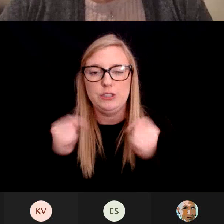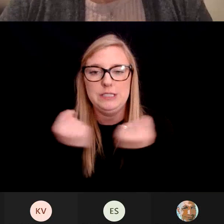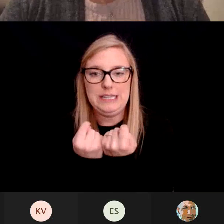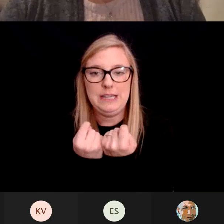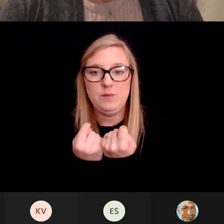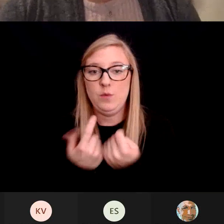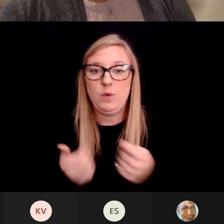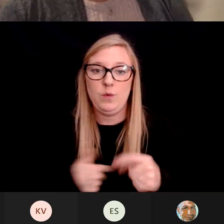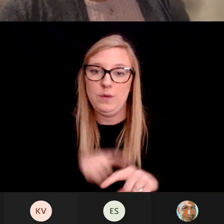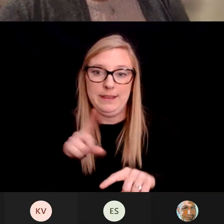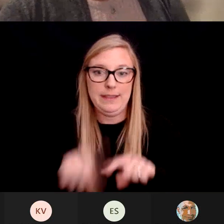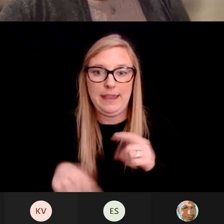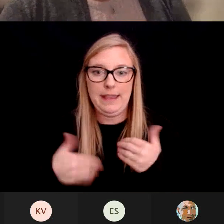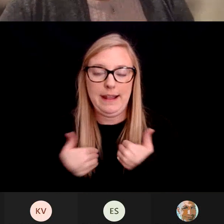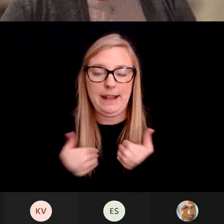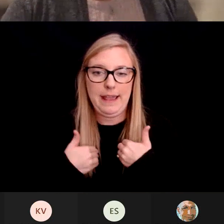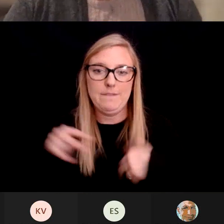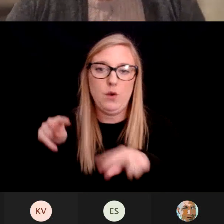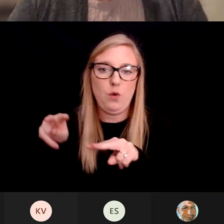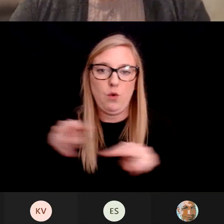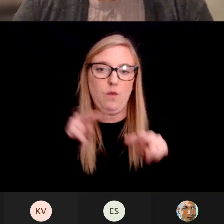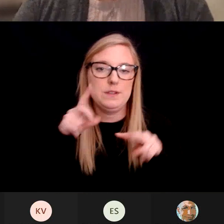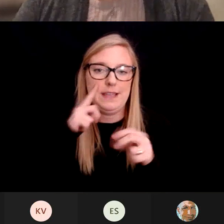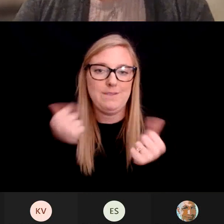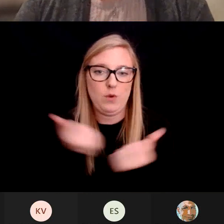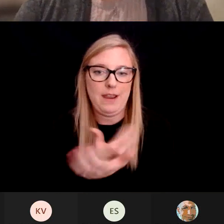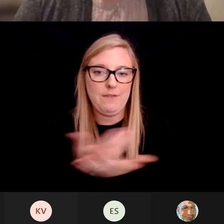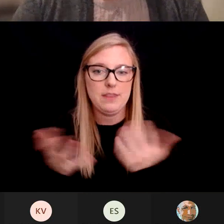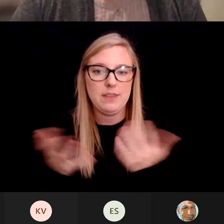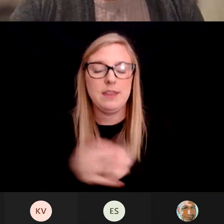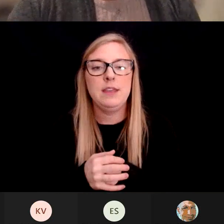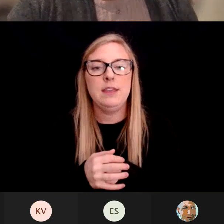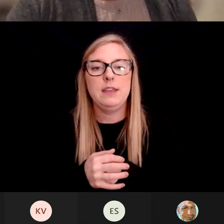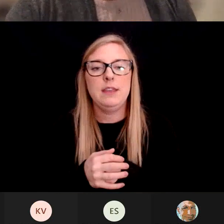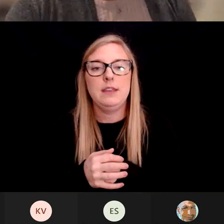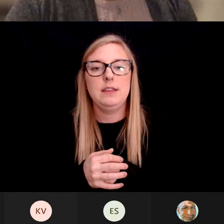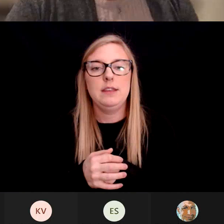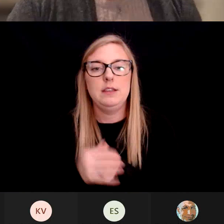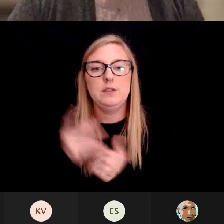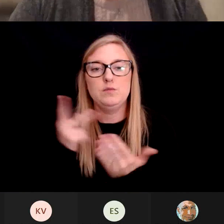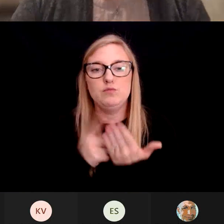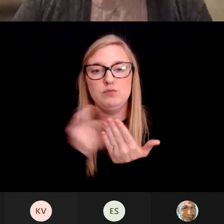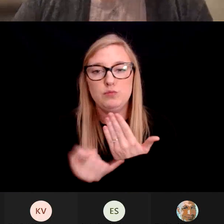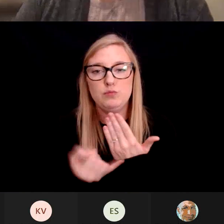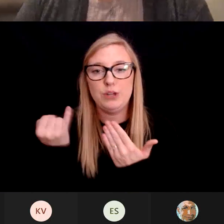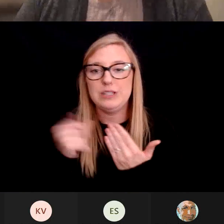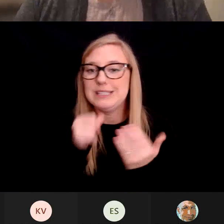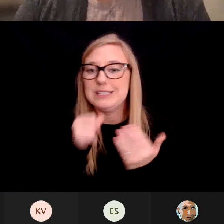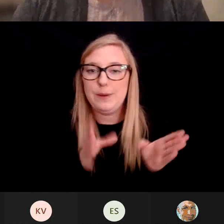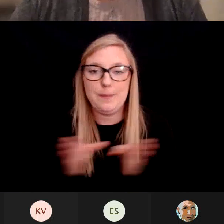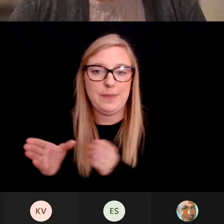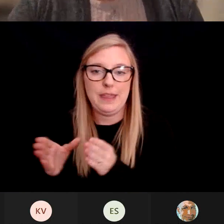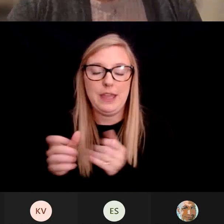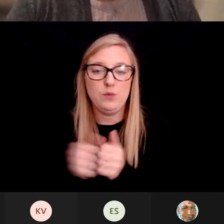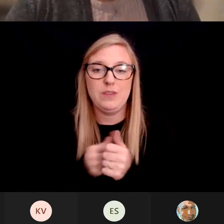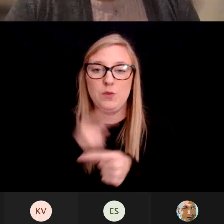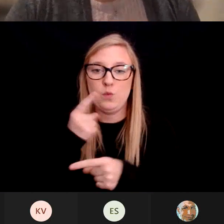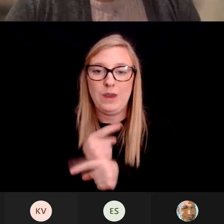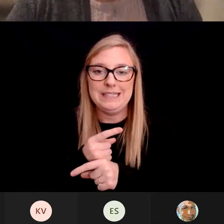can't have oversight on everything, is projects that just weren't planned with the right steps and the right